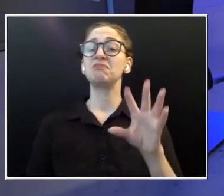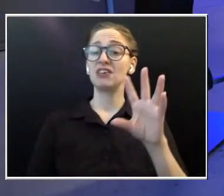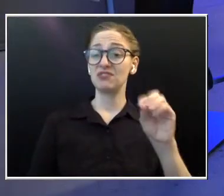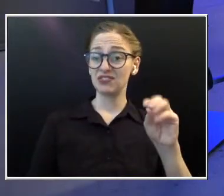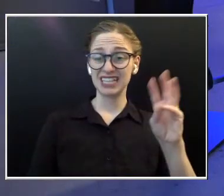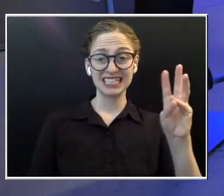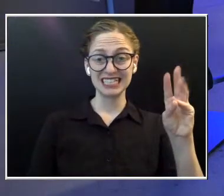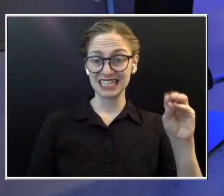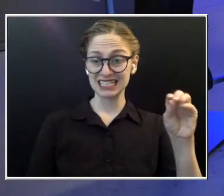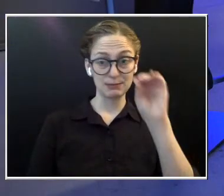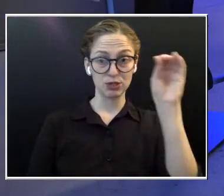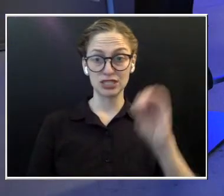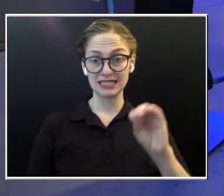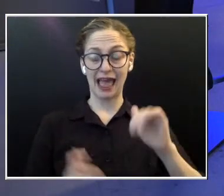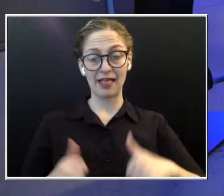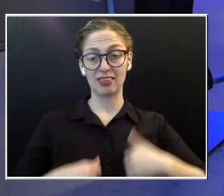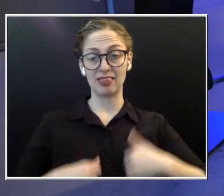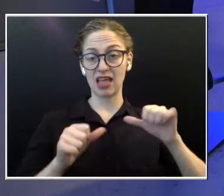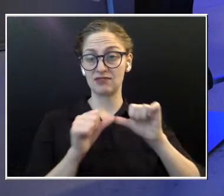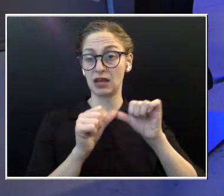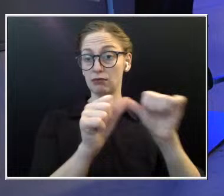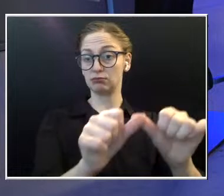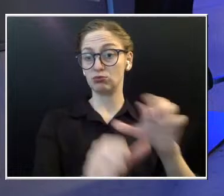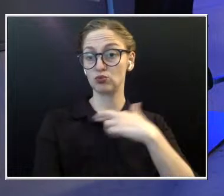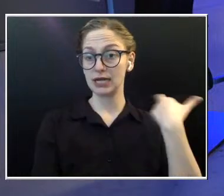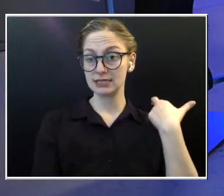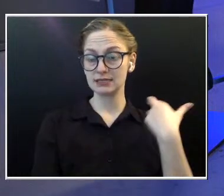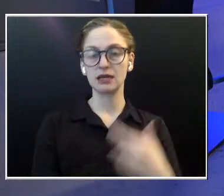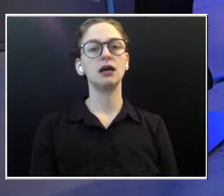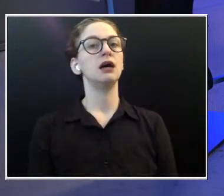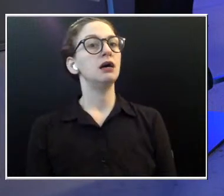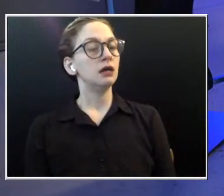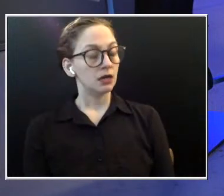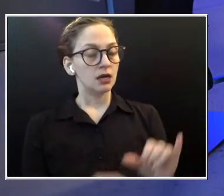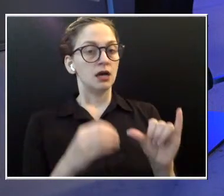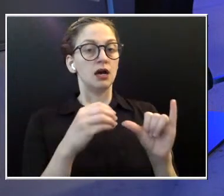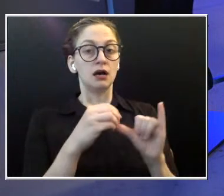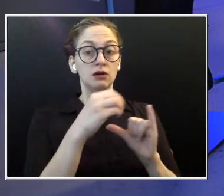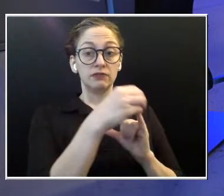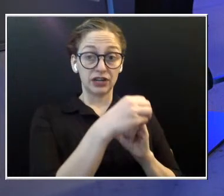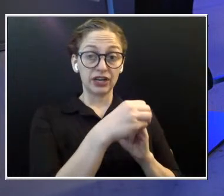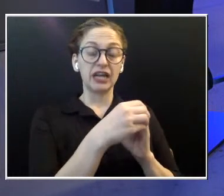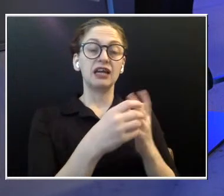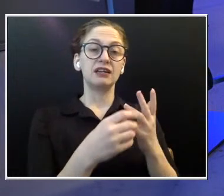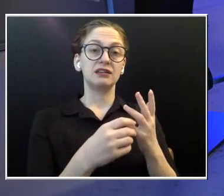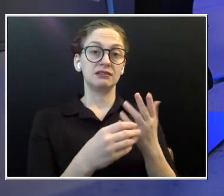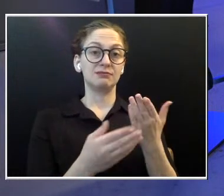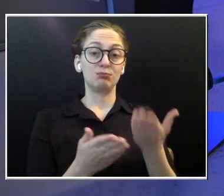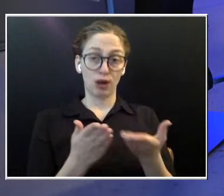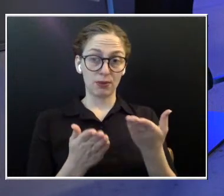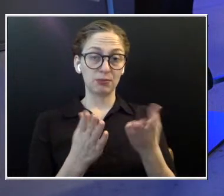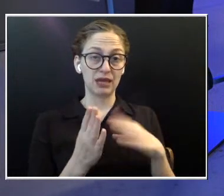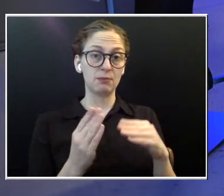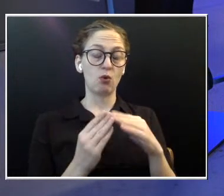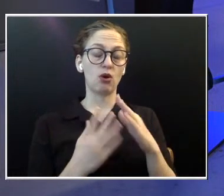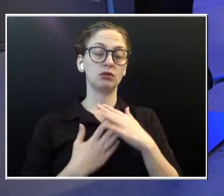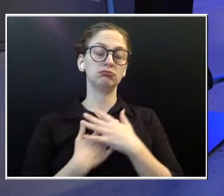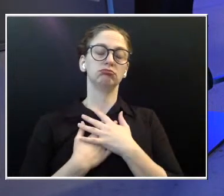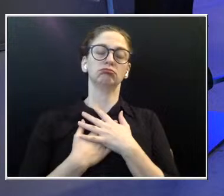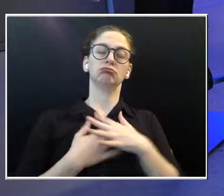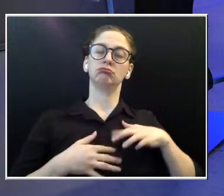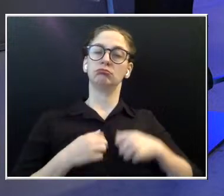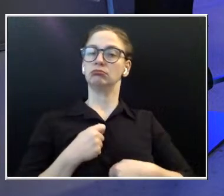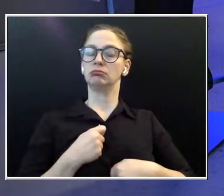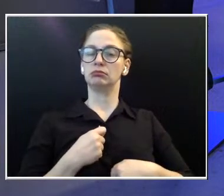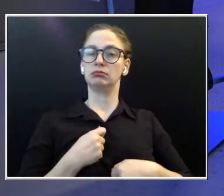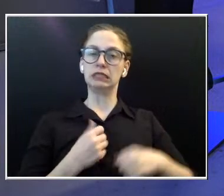And ovarian, which again, probably a more devastating disease in some regards, therapy's not as good. often found in later stages. That's a pretty high